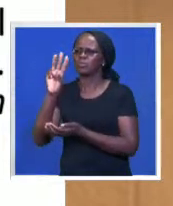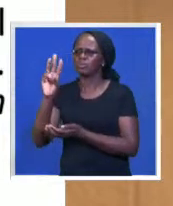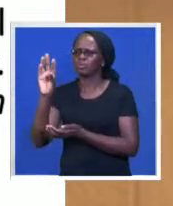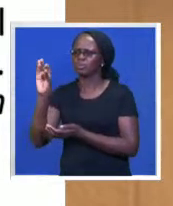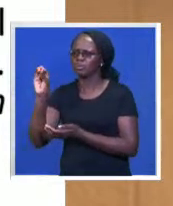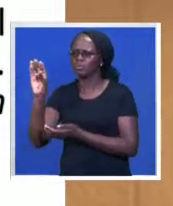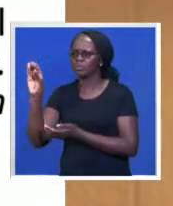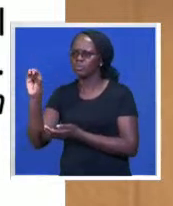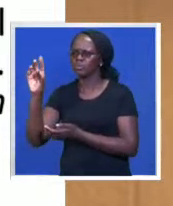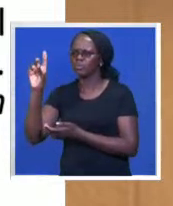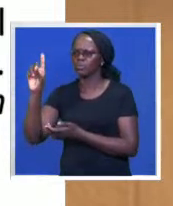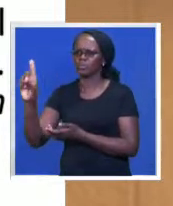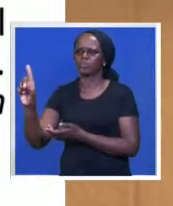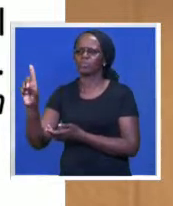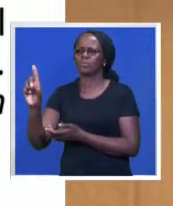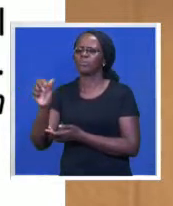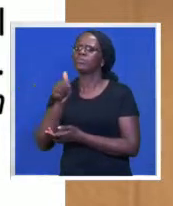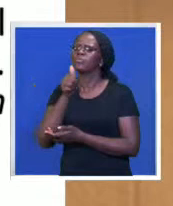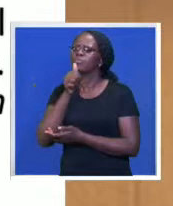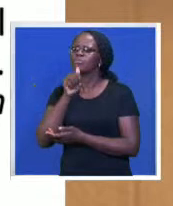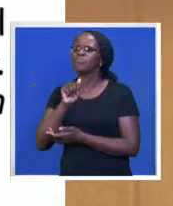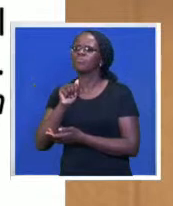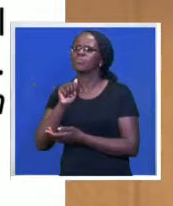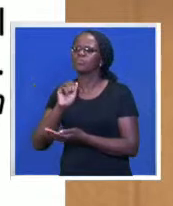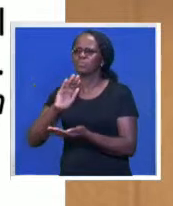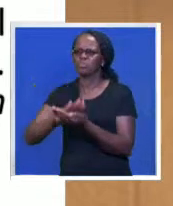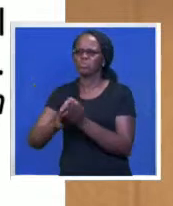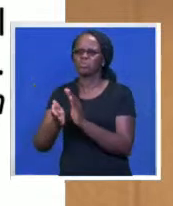make our furnitures,